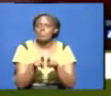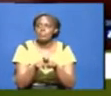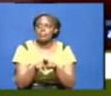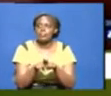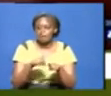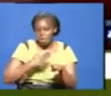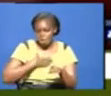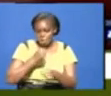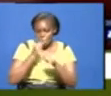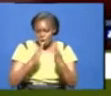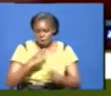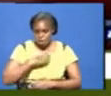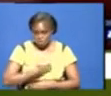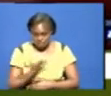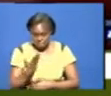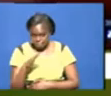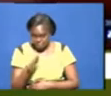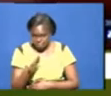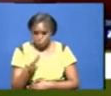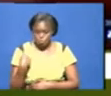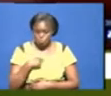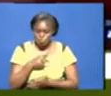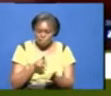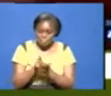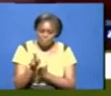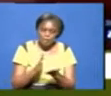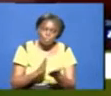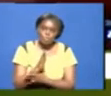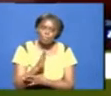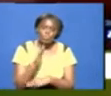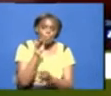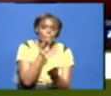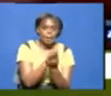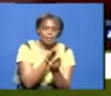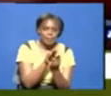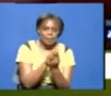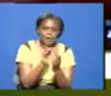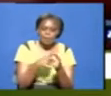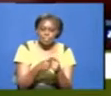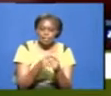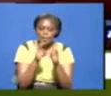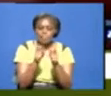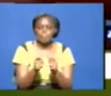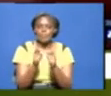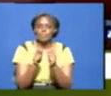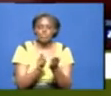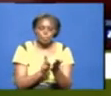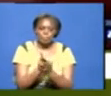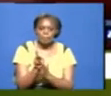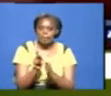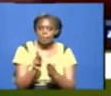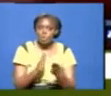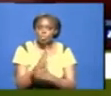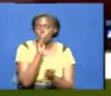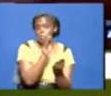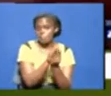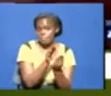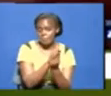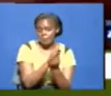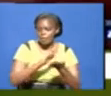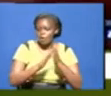workers retire, since we are paying them through banks, then pension should be paid through banks without